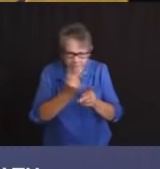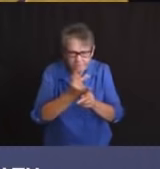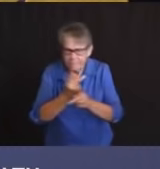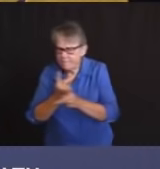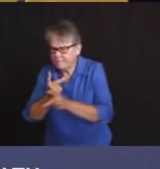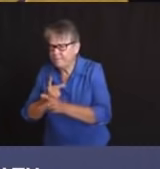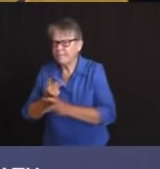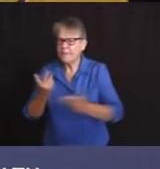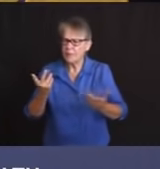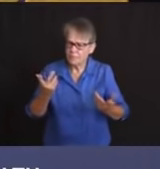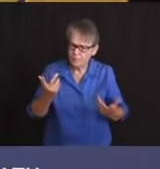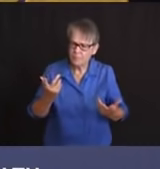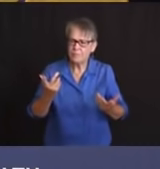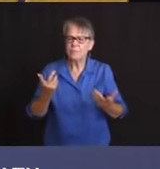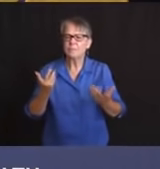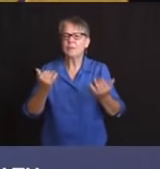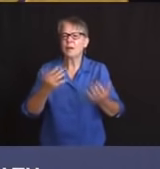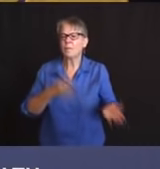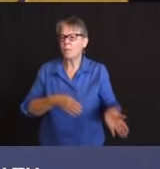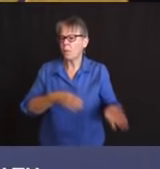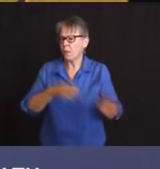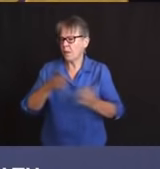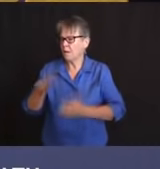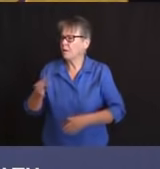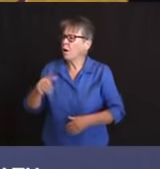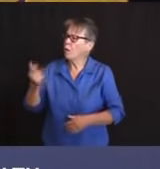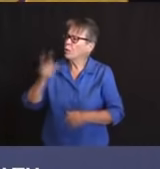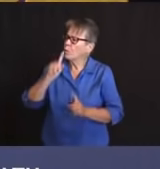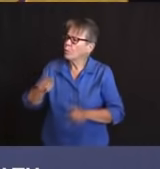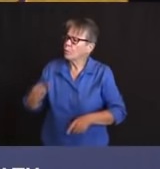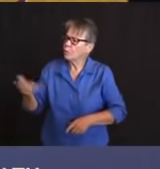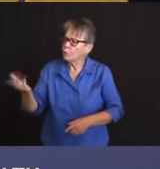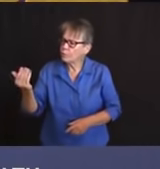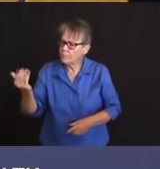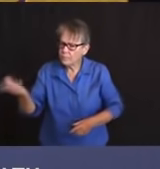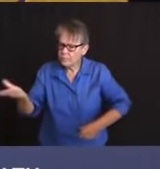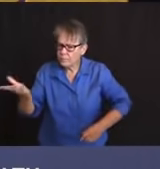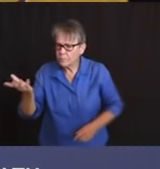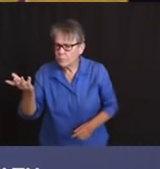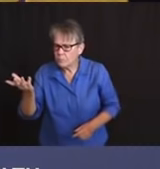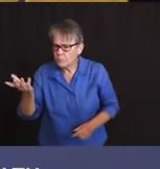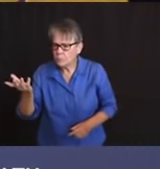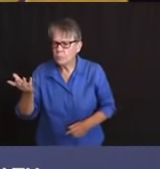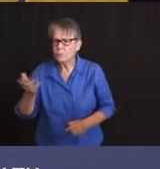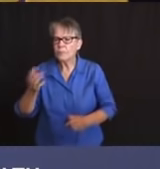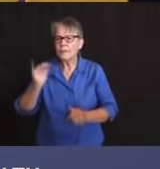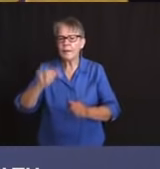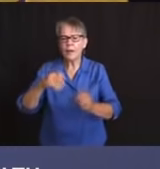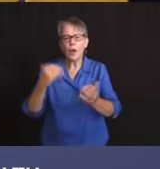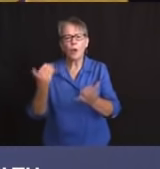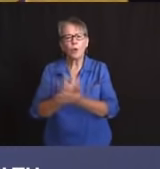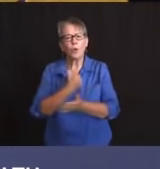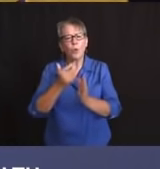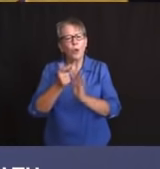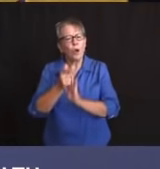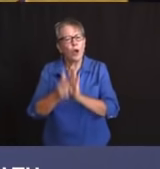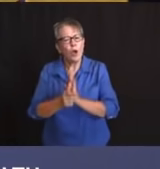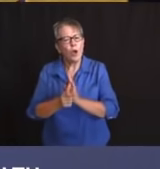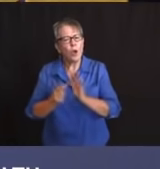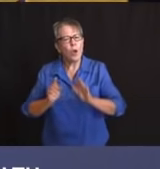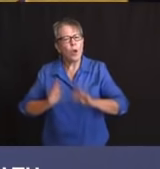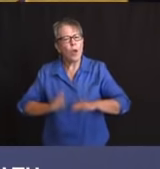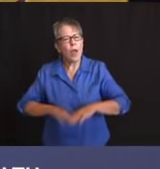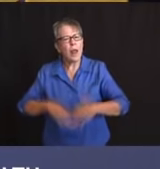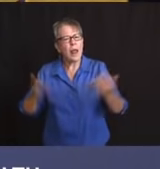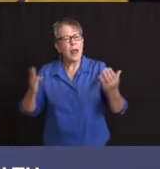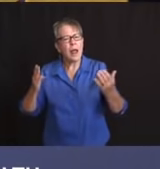Hi, Governor. I'm well, thank you. So I have a few questions about the new law allowing ballots to be opened and canvassed for 10